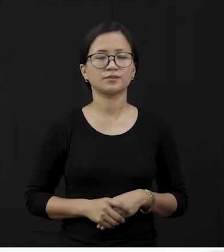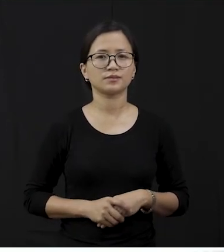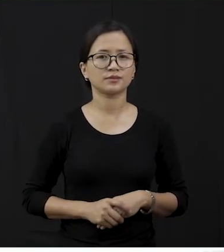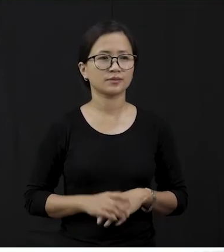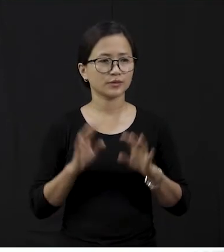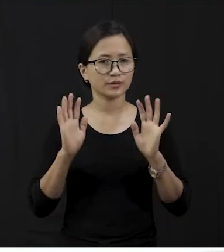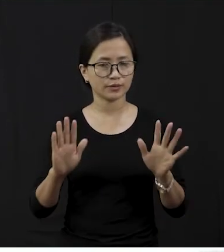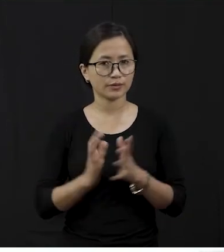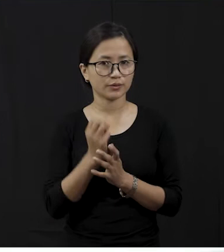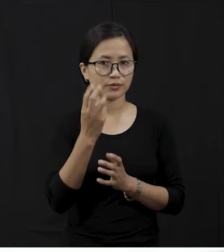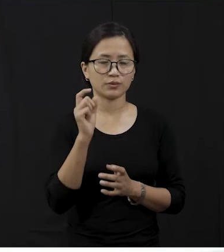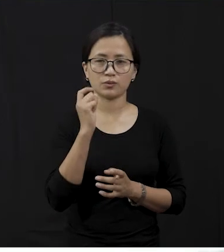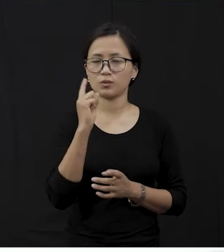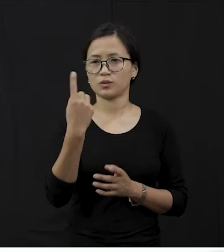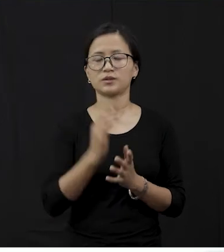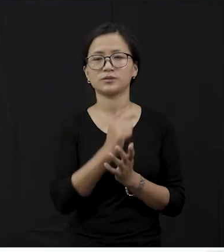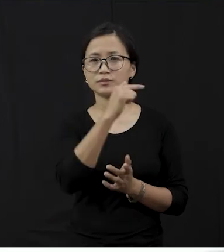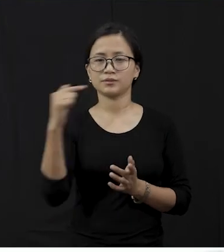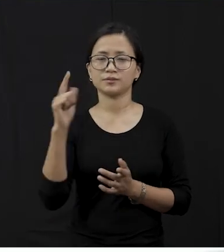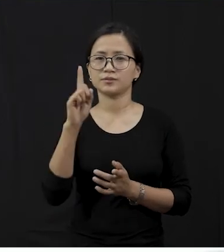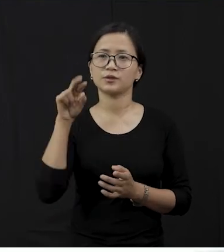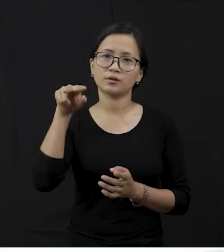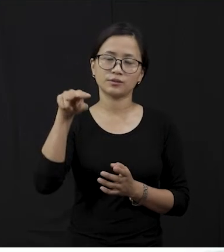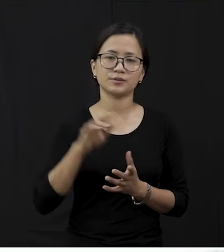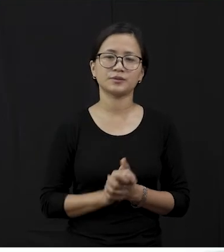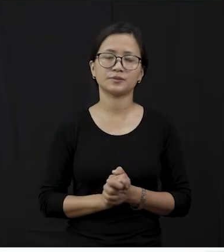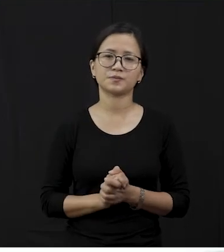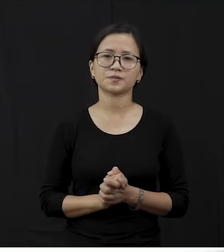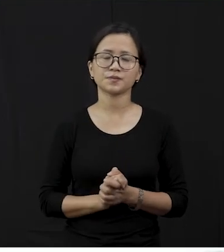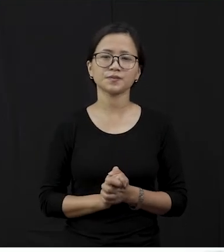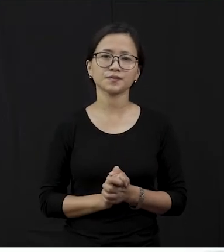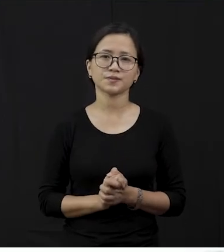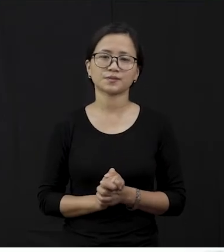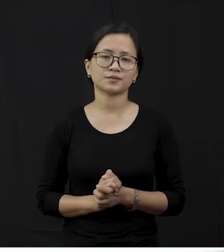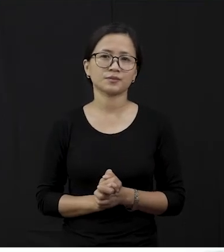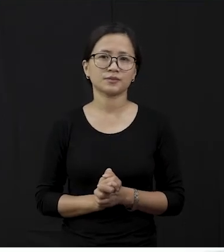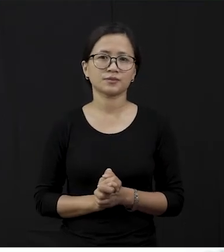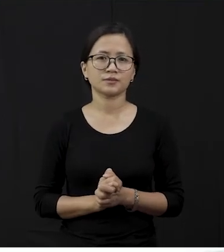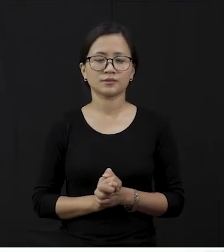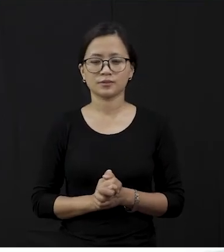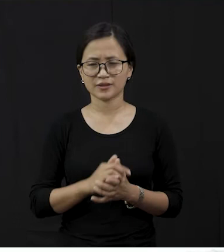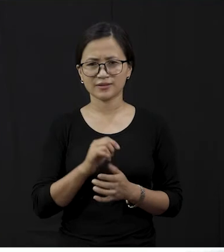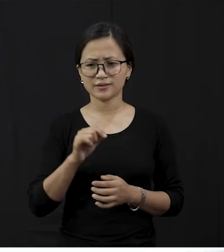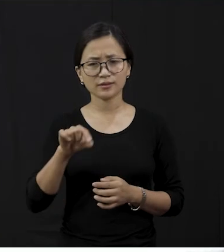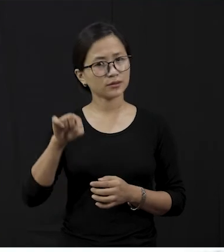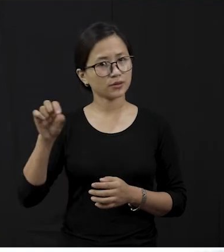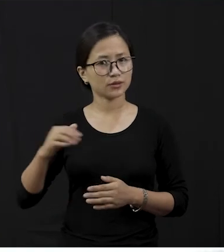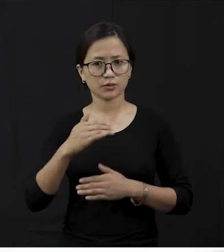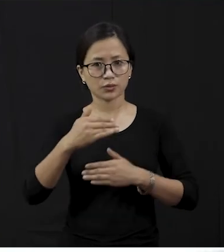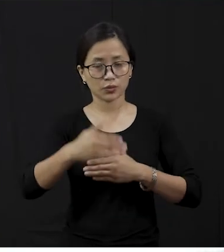has numbers from 1 to 100. It has numbers from 1 to 100. Each row has